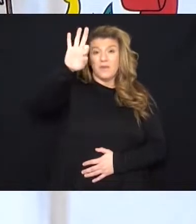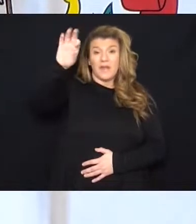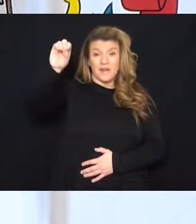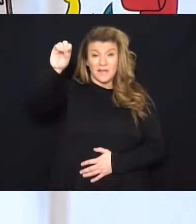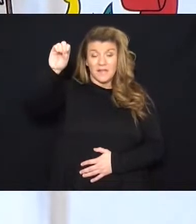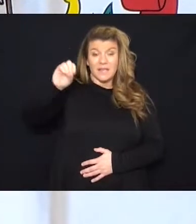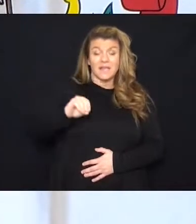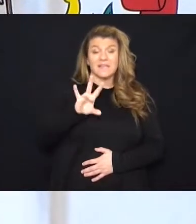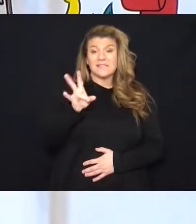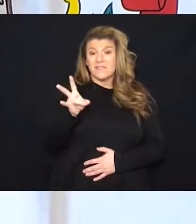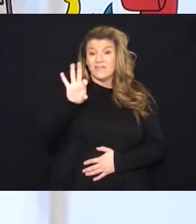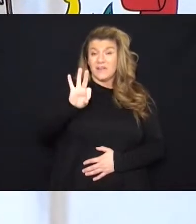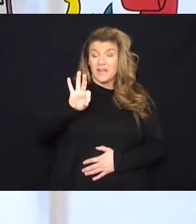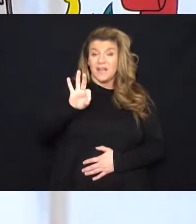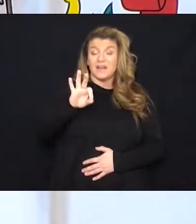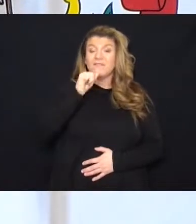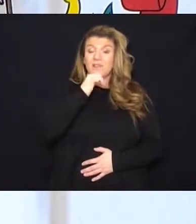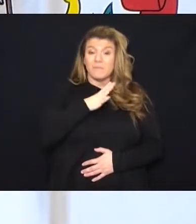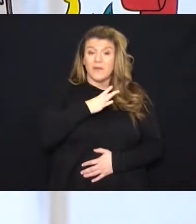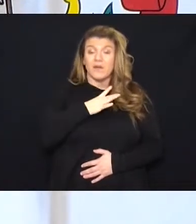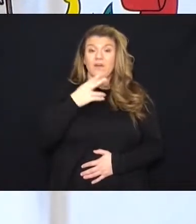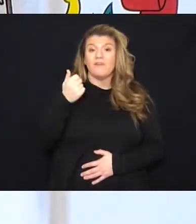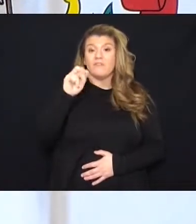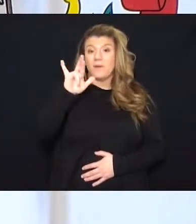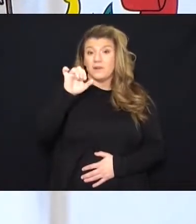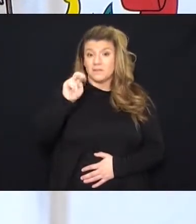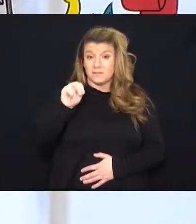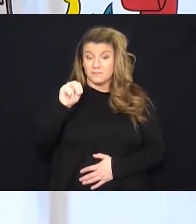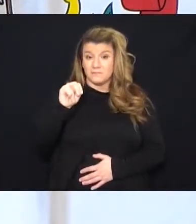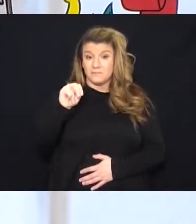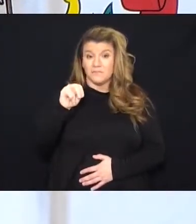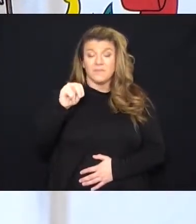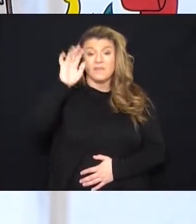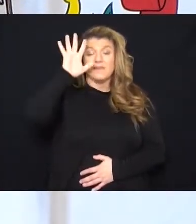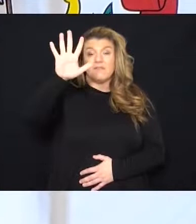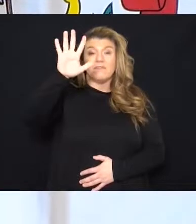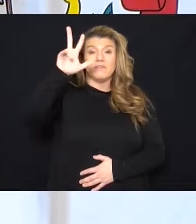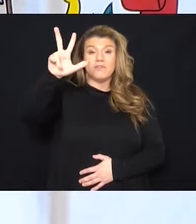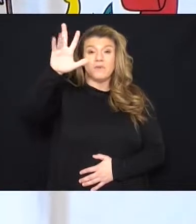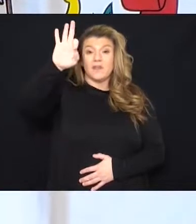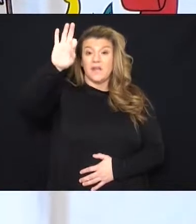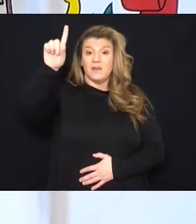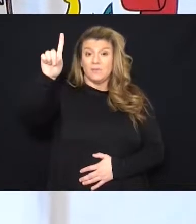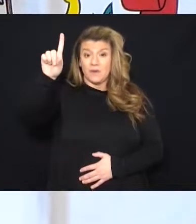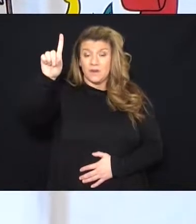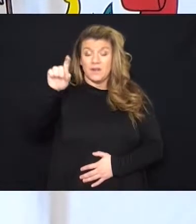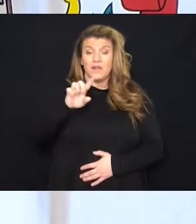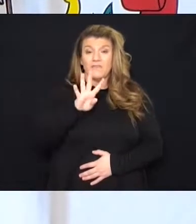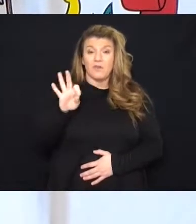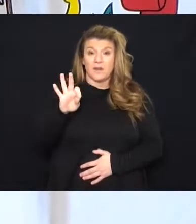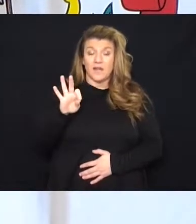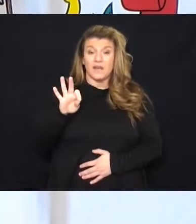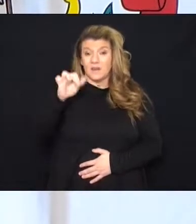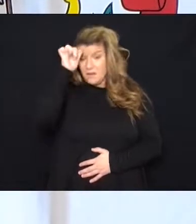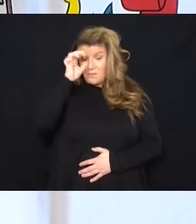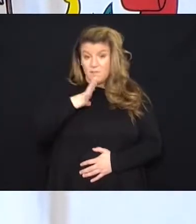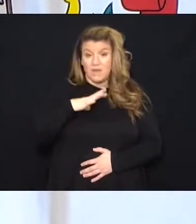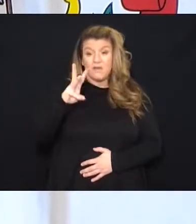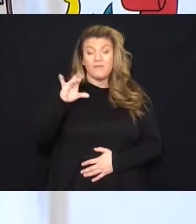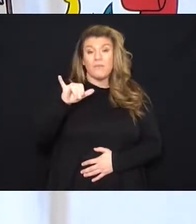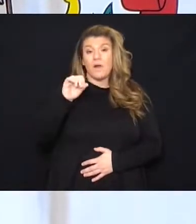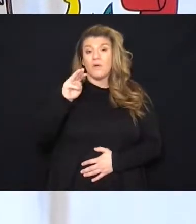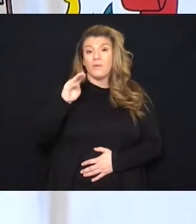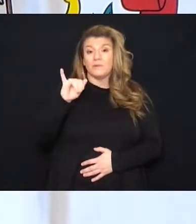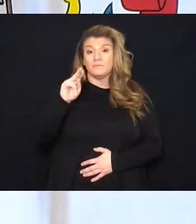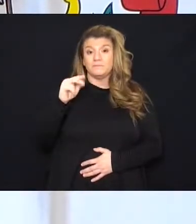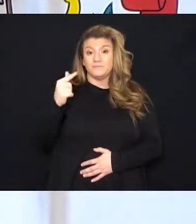5,390th death, a 79-year-old female from Harrison County. The 5,391st death, a 49-year-old male from Wyoming